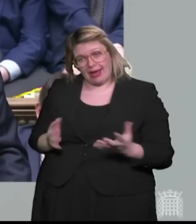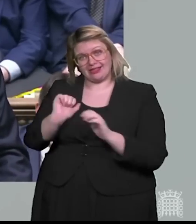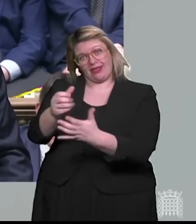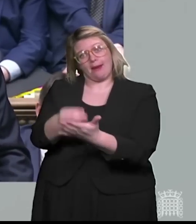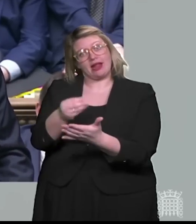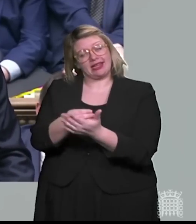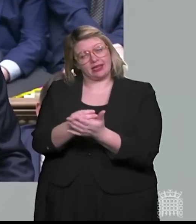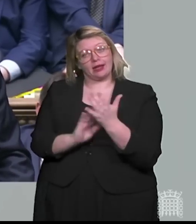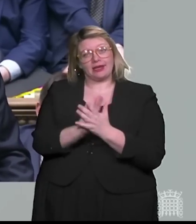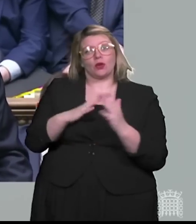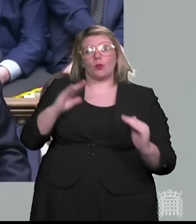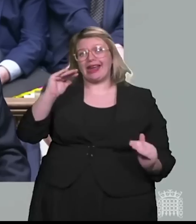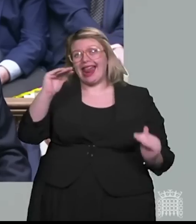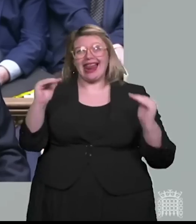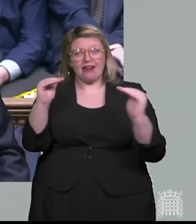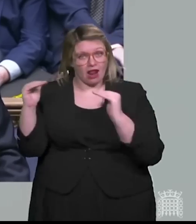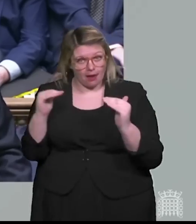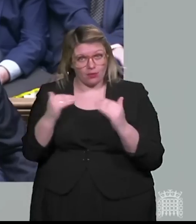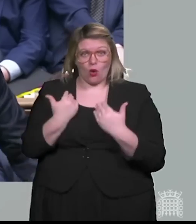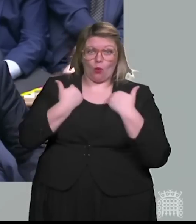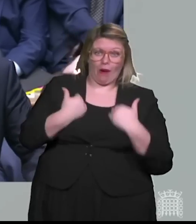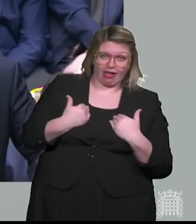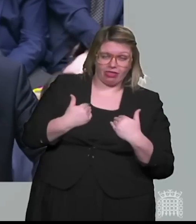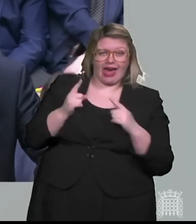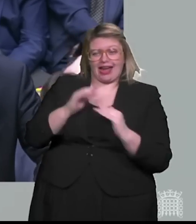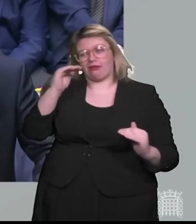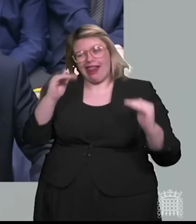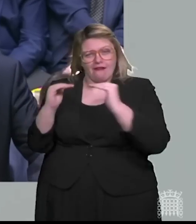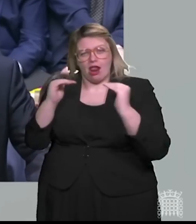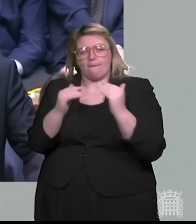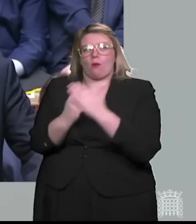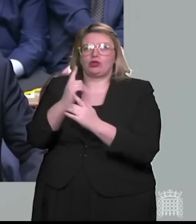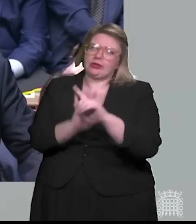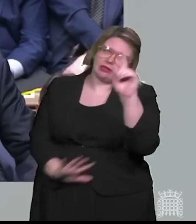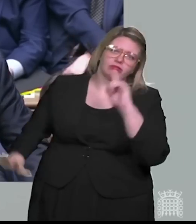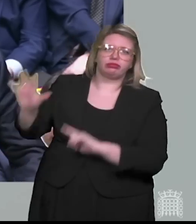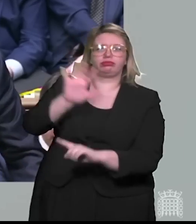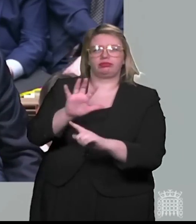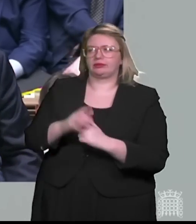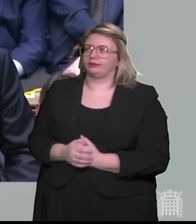will level up wealth and opportunity everywhere. Yeah.